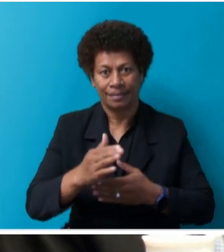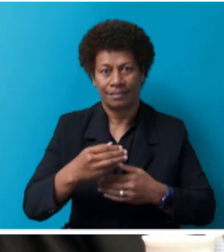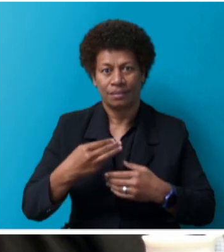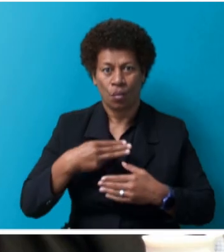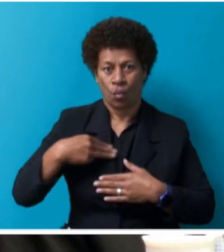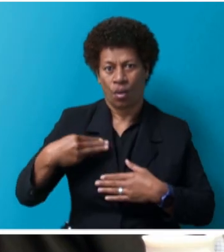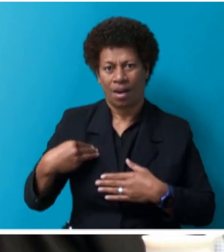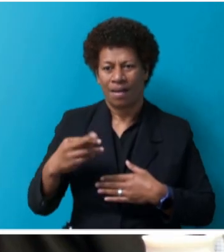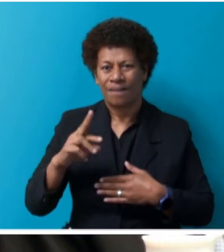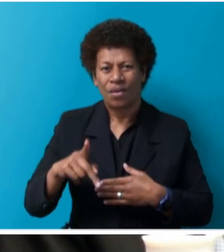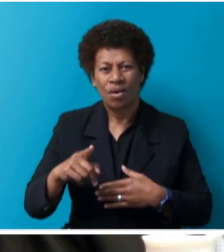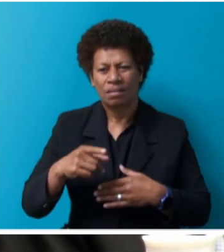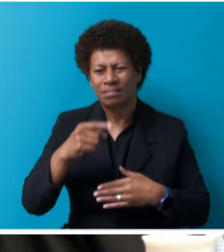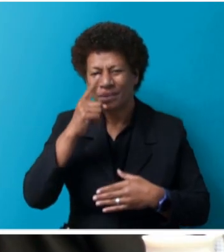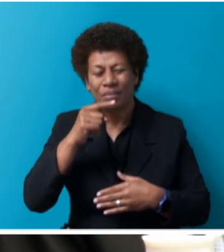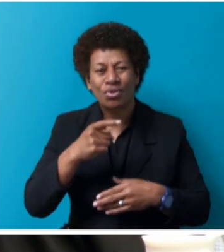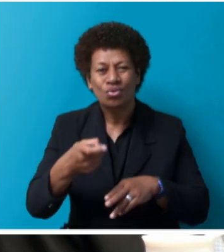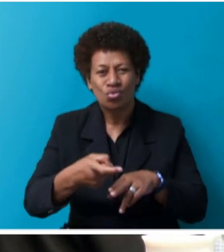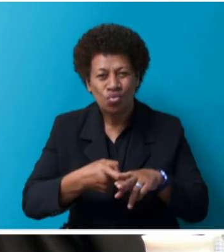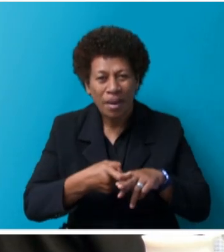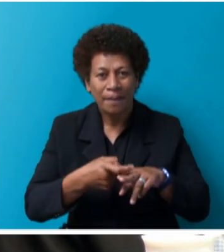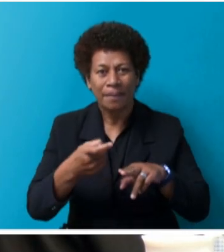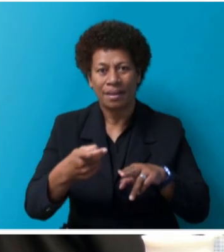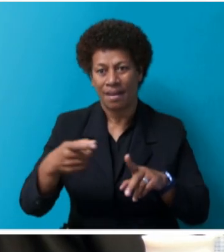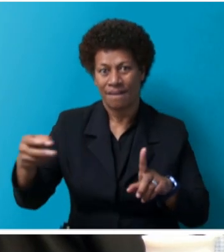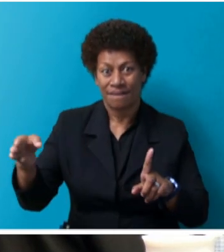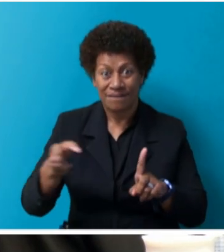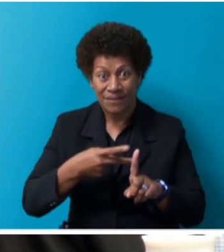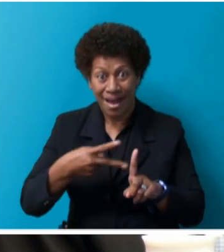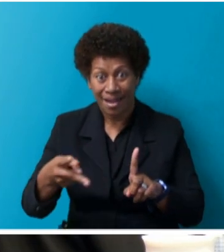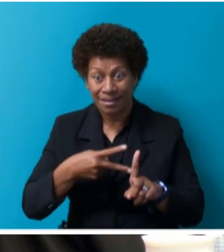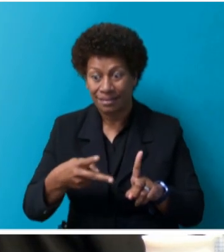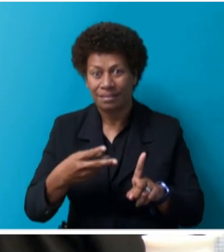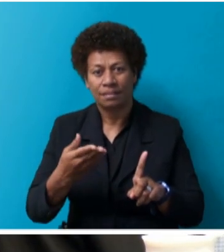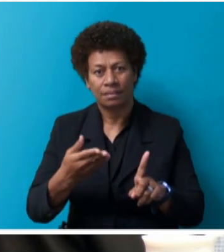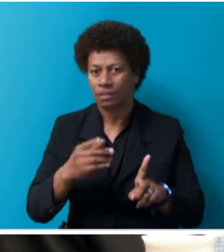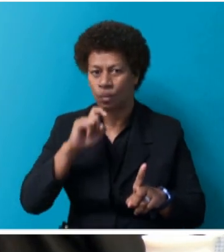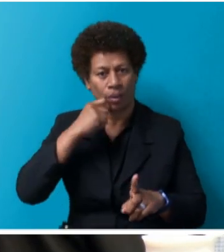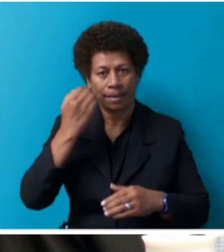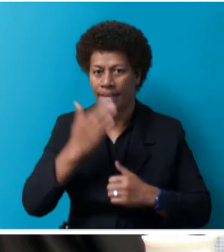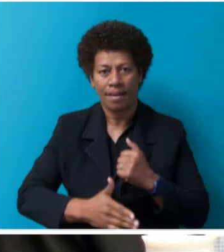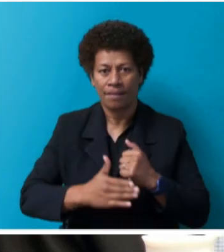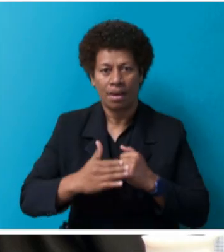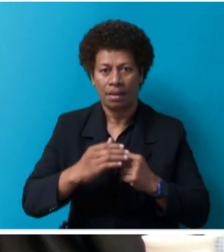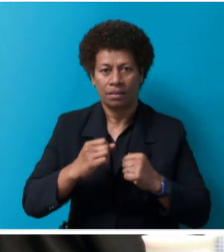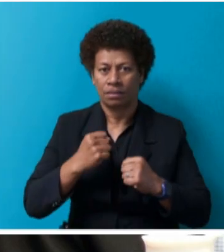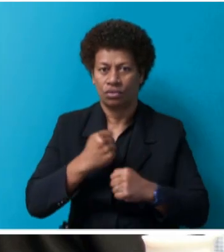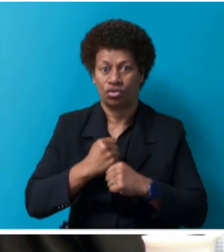survivors of rape and violence, and to send a powerful message that we will not tolerate gender-based violence in any